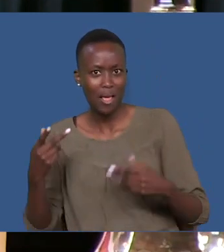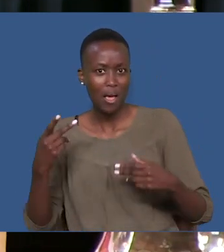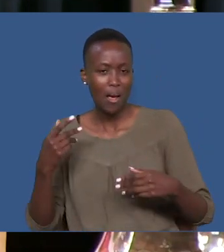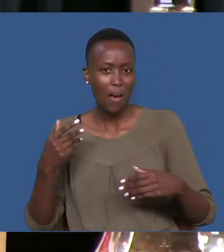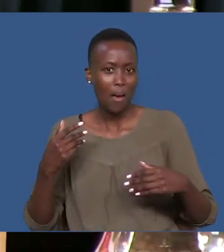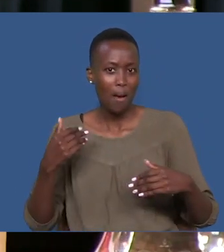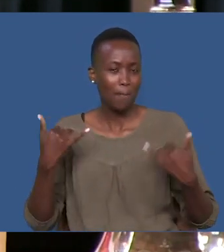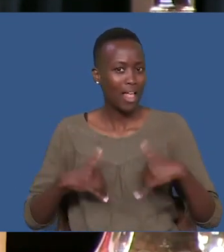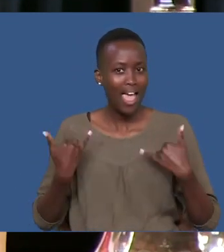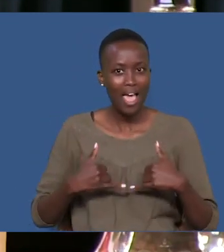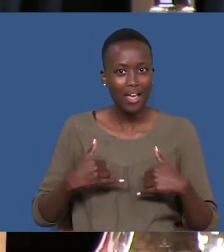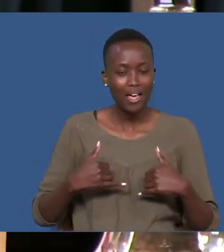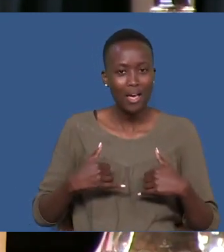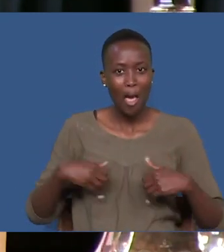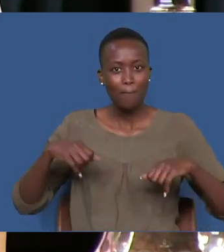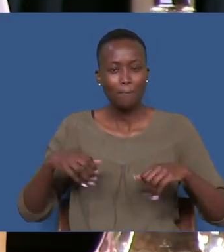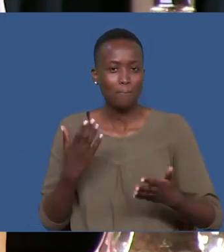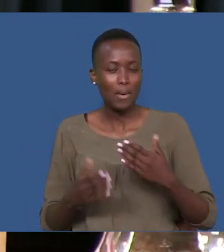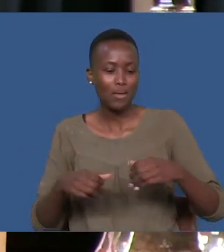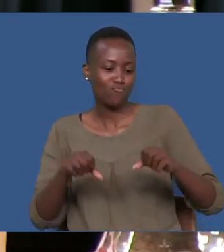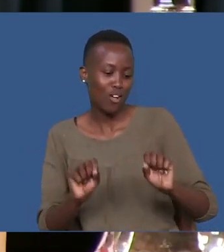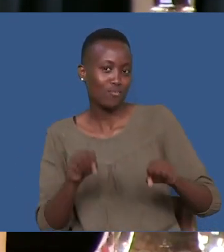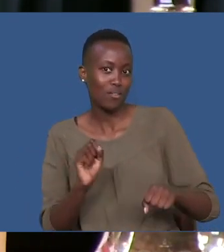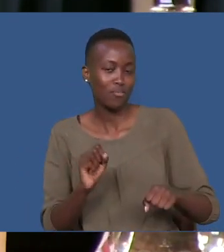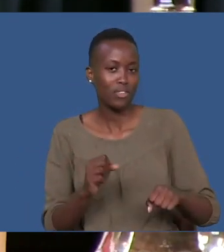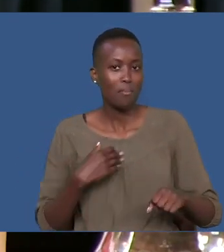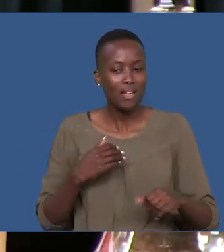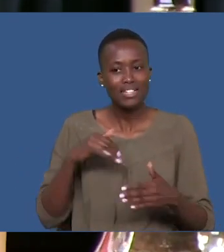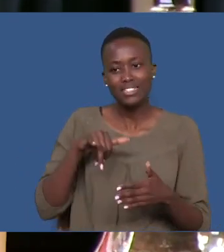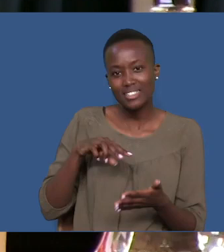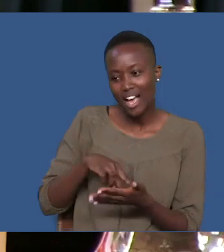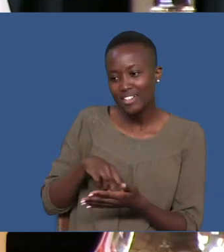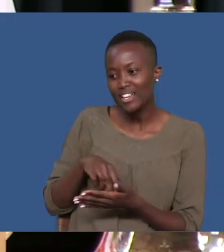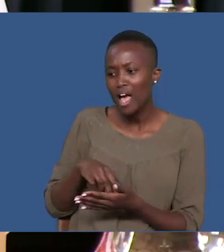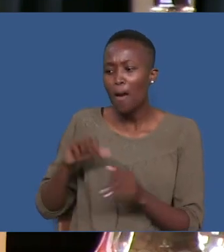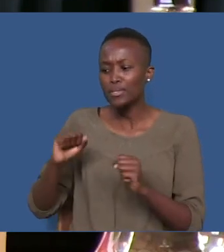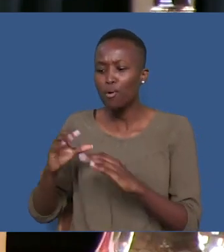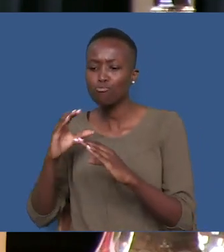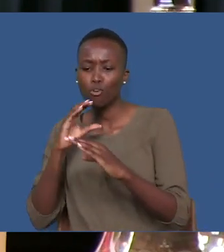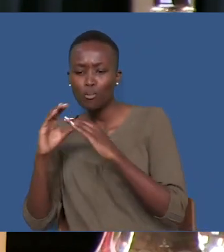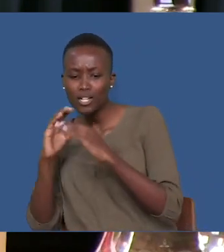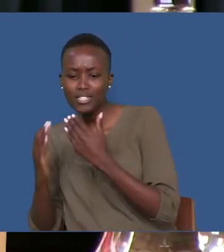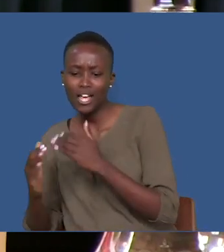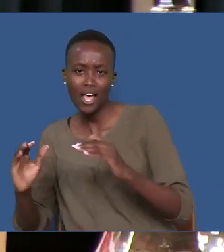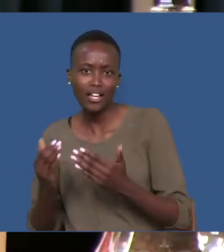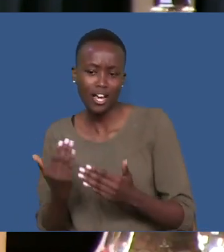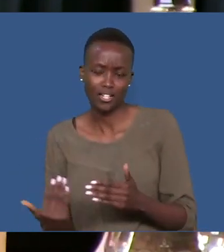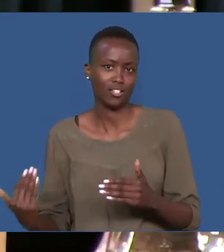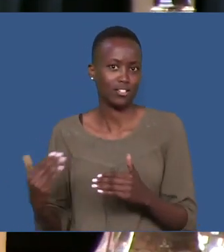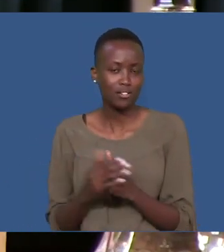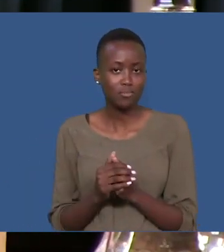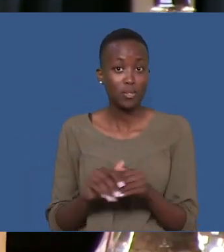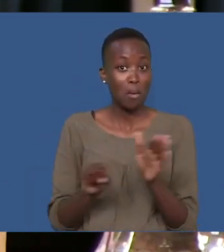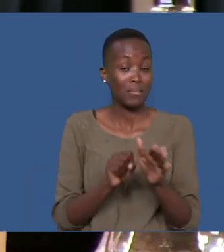them, maybe find them riding bicycles, and maybe I can just stand by the roadside and have a word of encouragement to them.